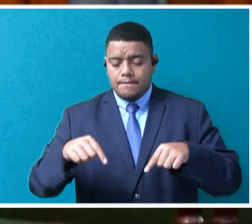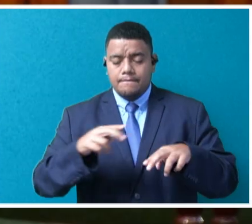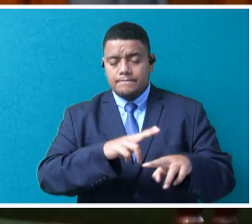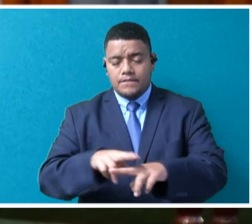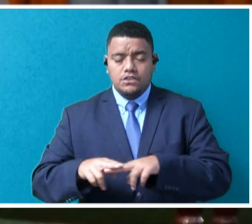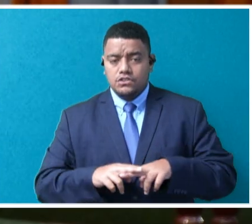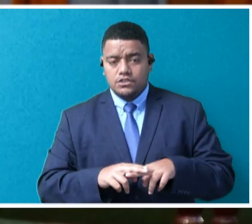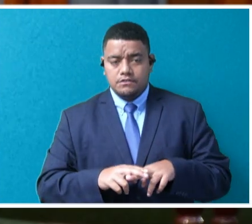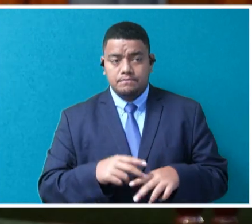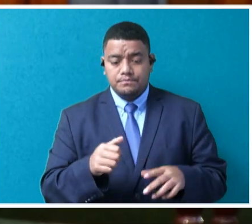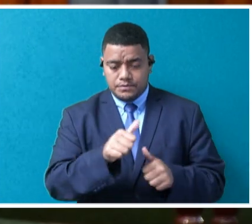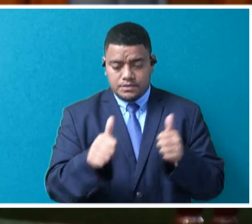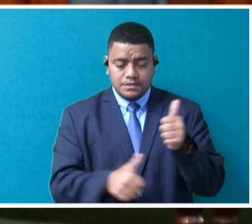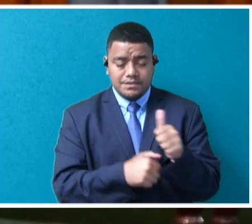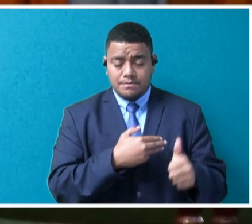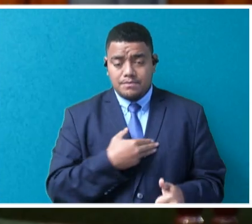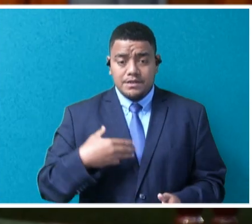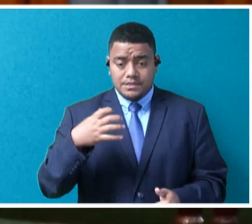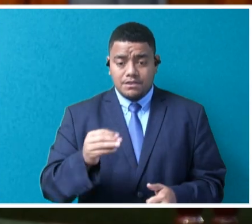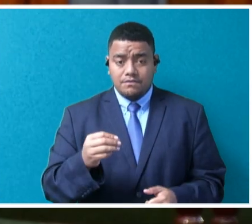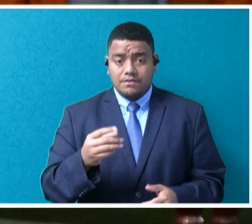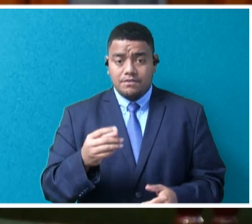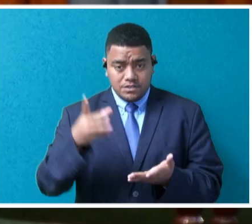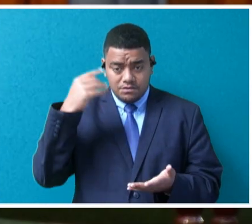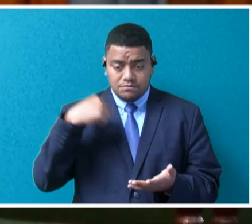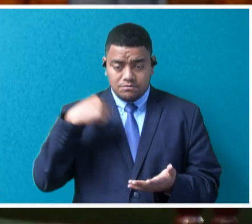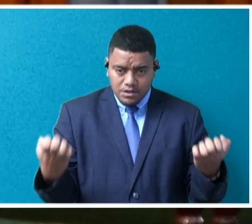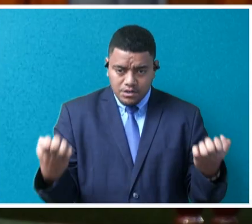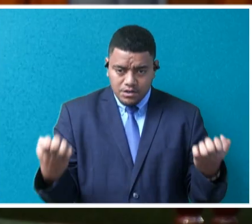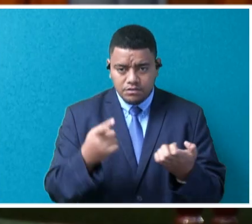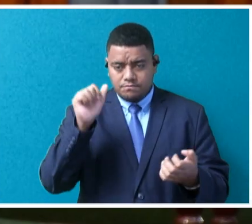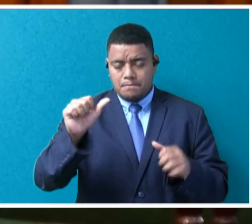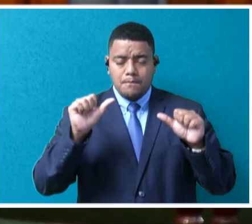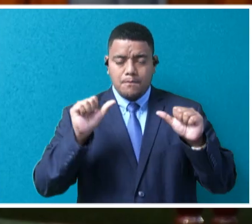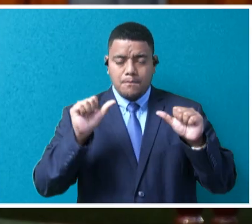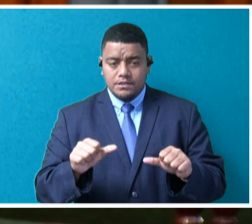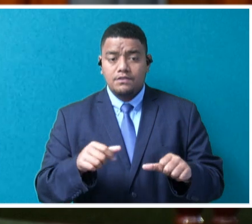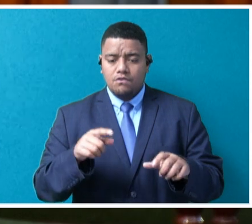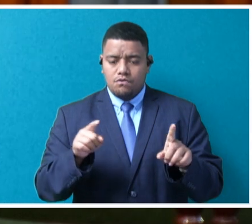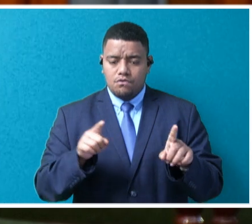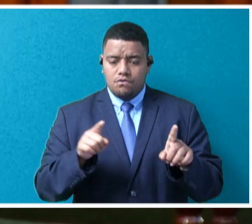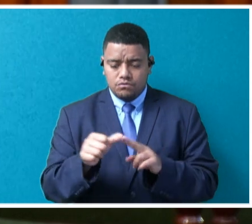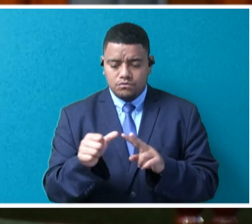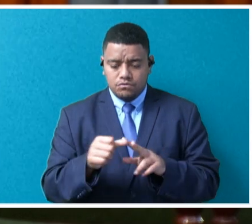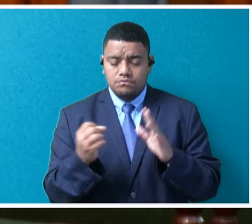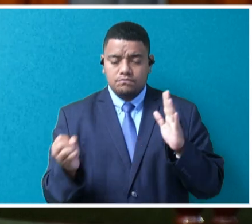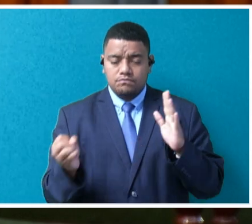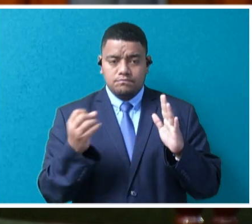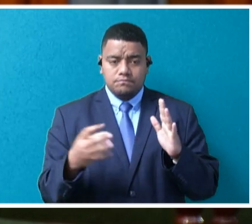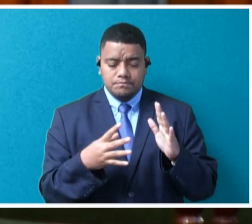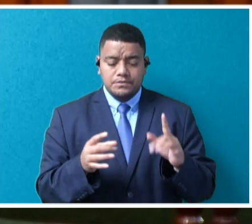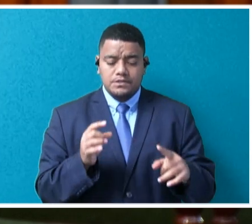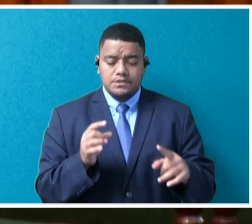As Assistant Minister of Education, I'm encouraged that His Excellency, the President, has also highlighted, I quote,